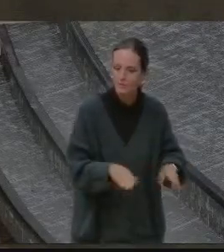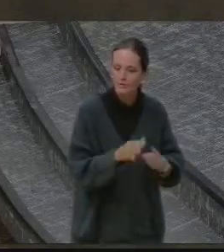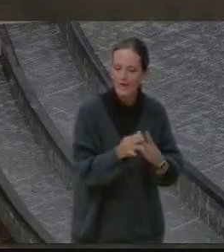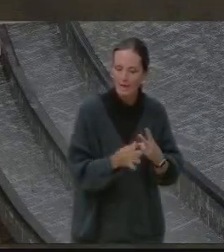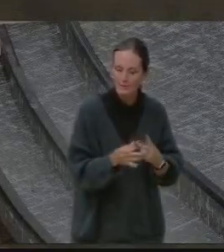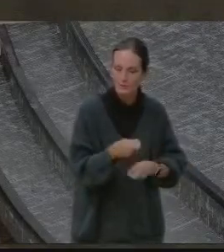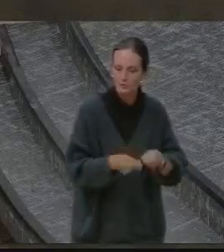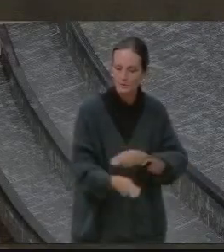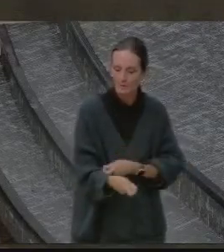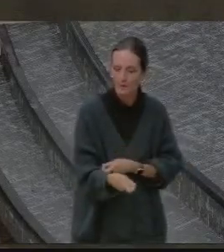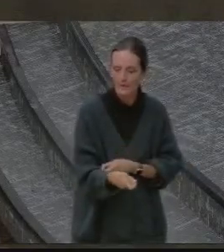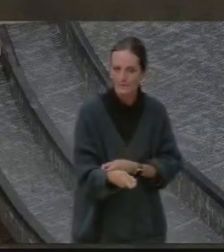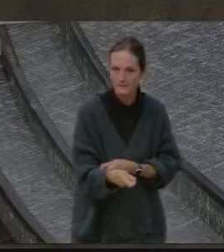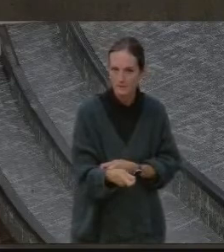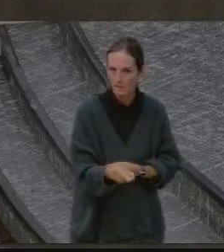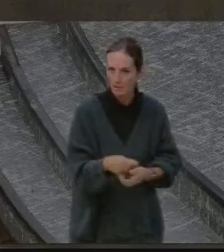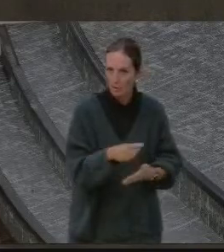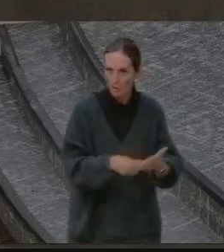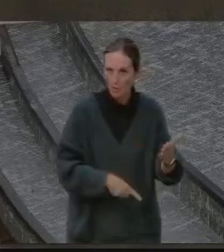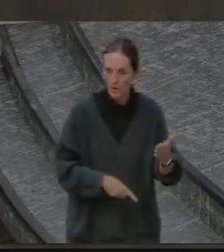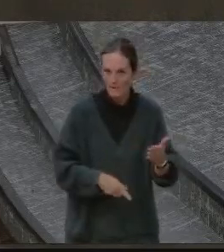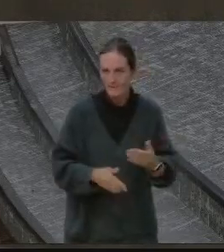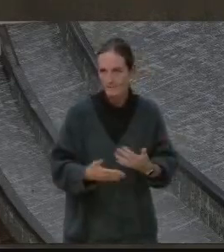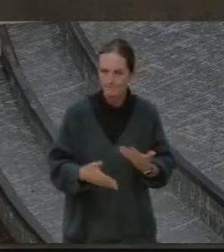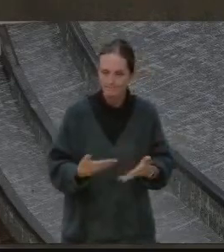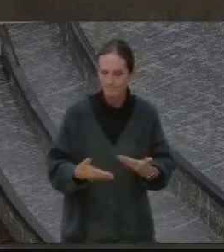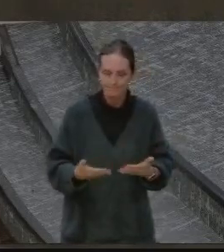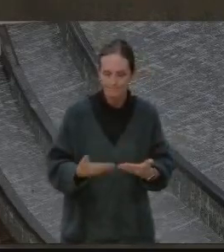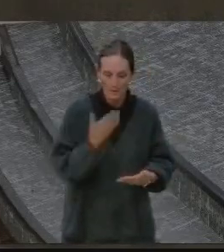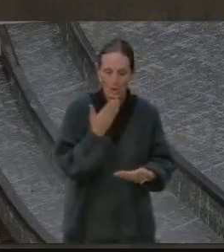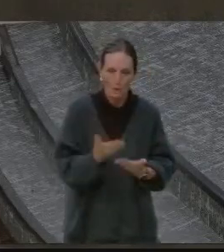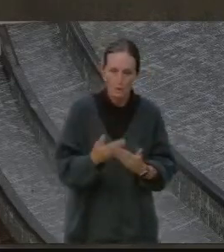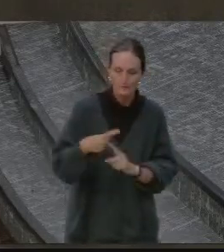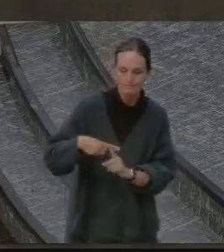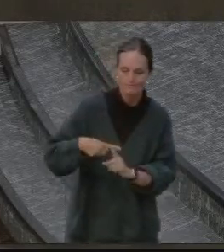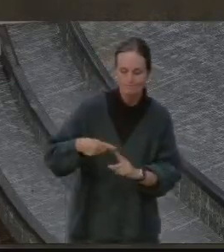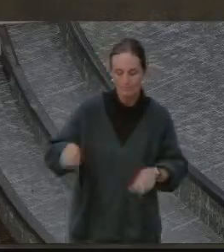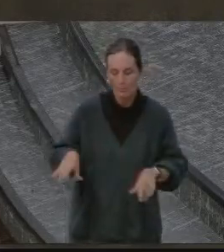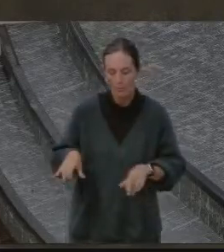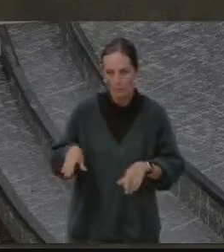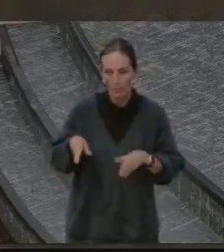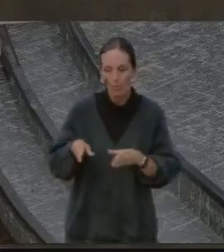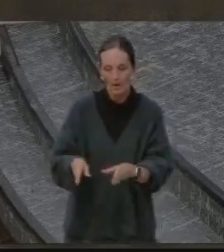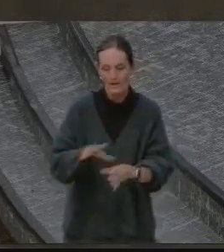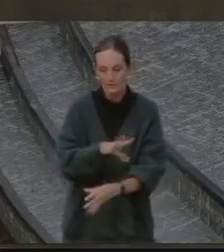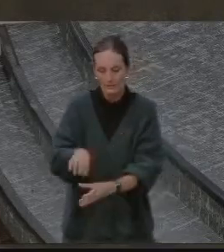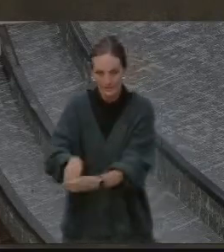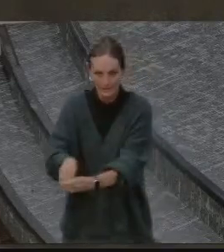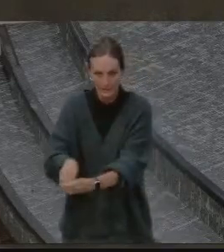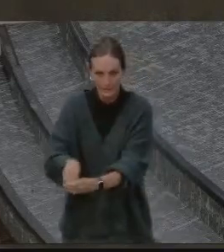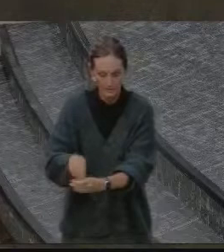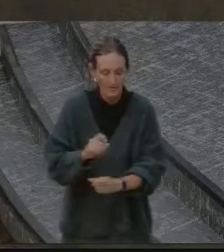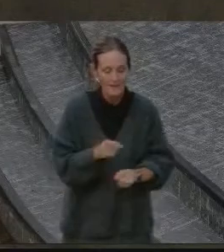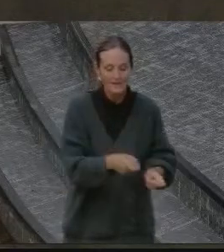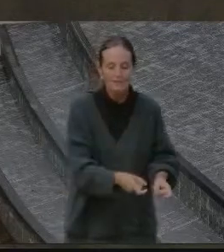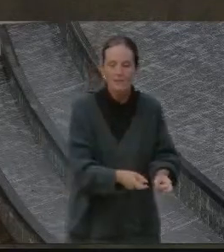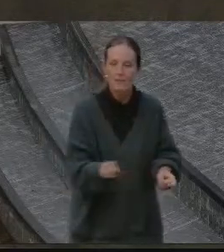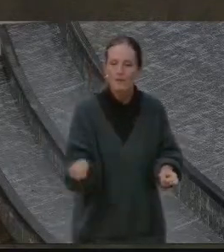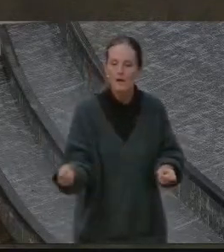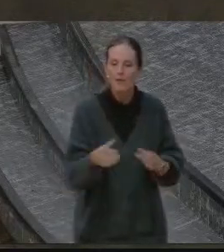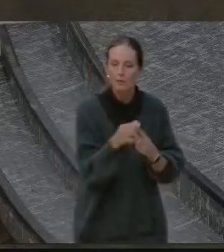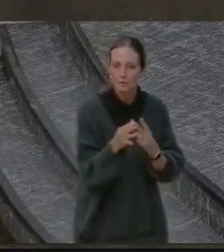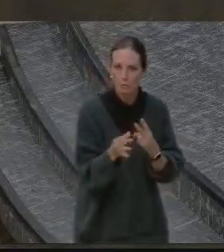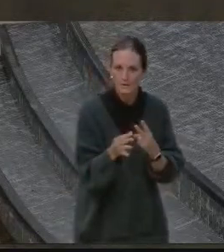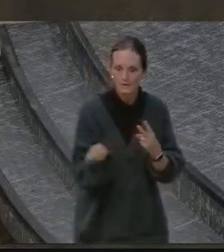replace what's not a productive way of engaging, and giving them another choice and giving them